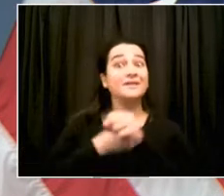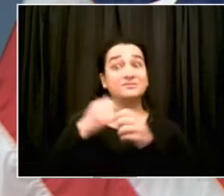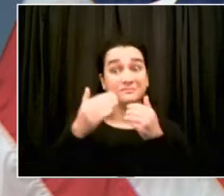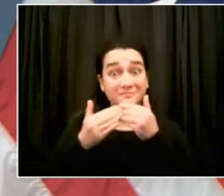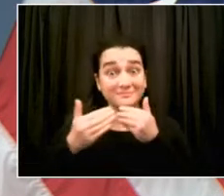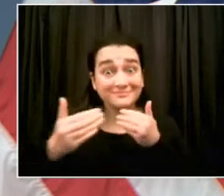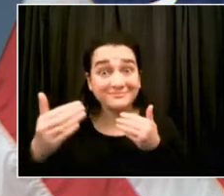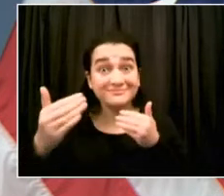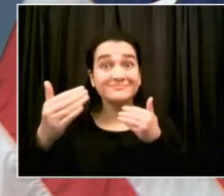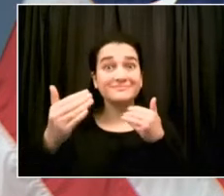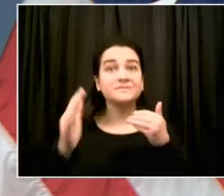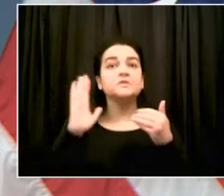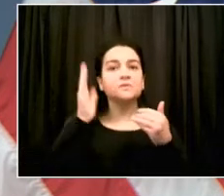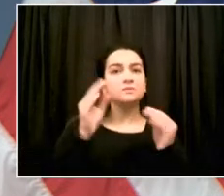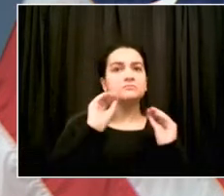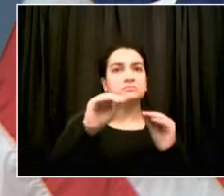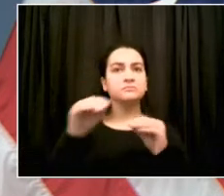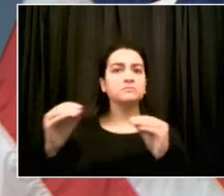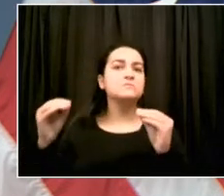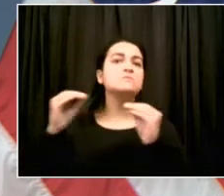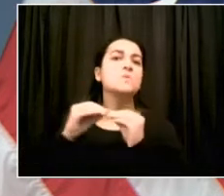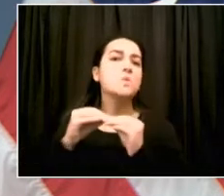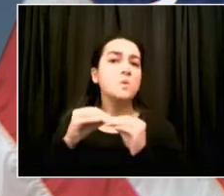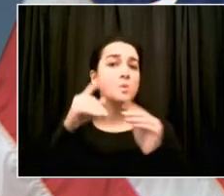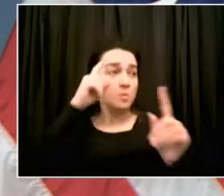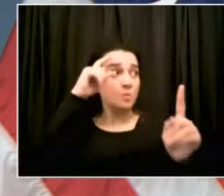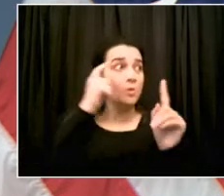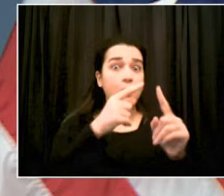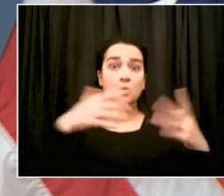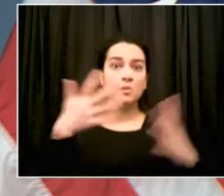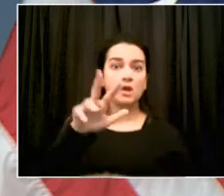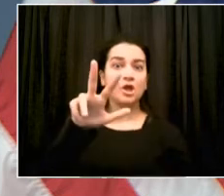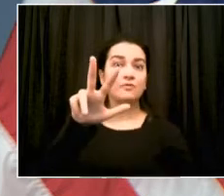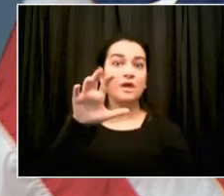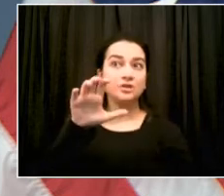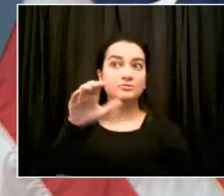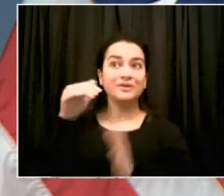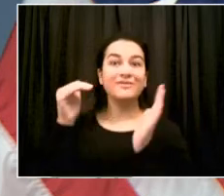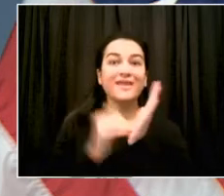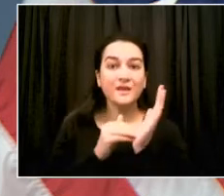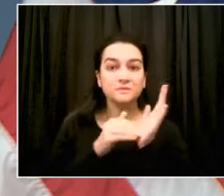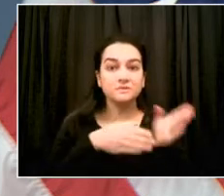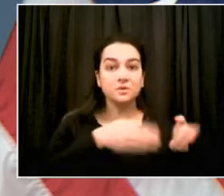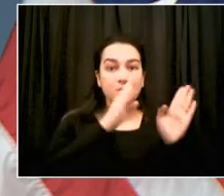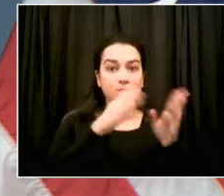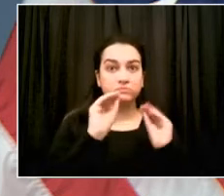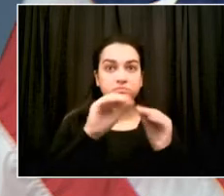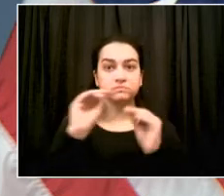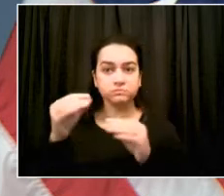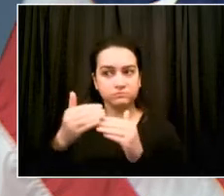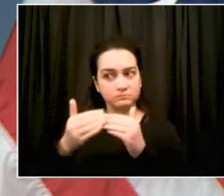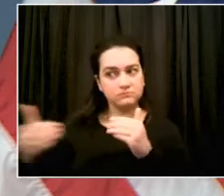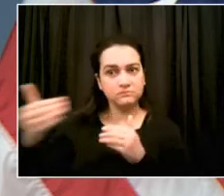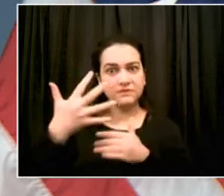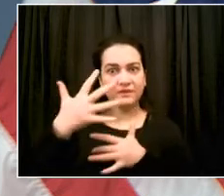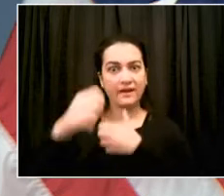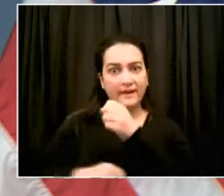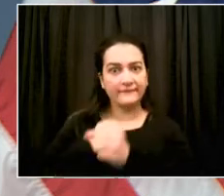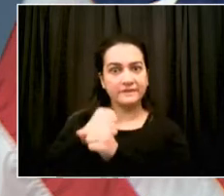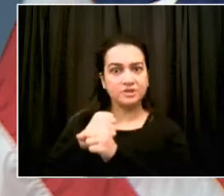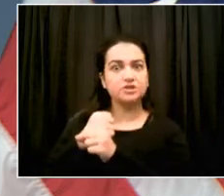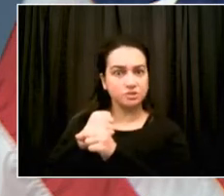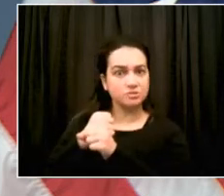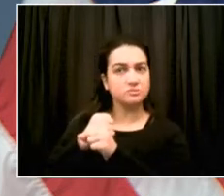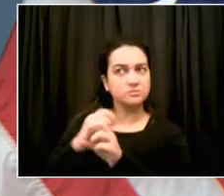production records to serve more of the city's most vulnerable residents, our seniors, the homeless, and New